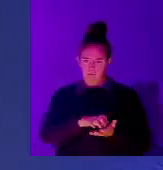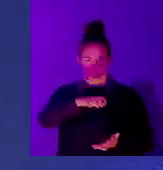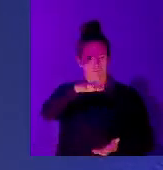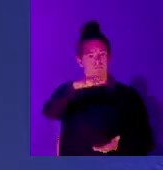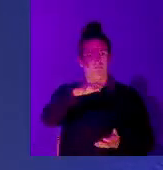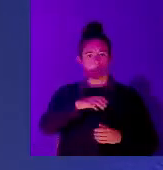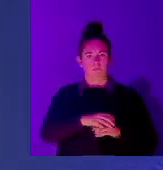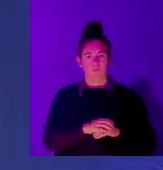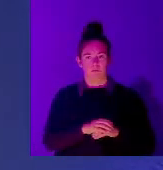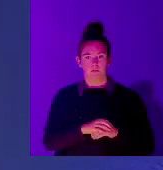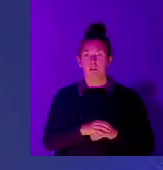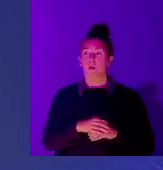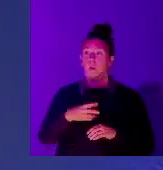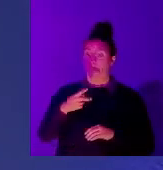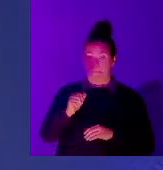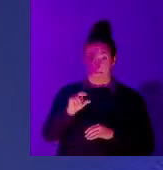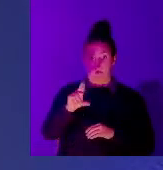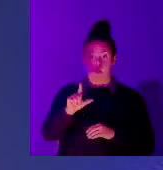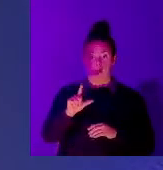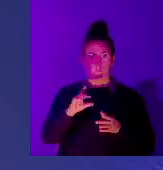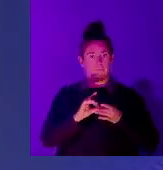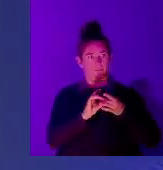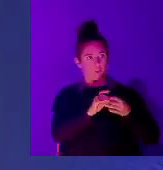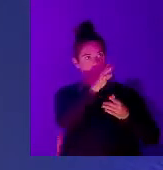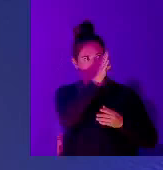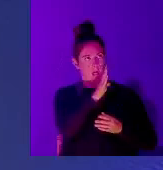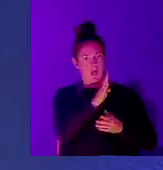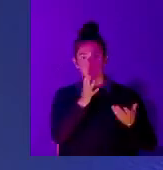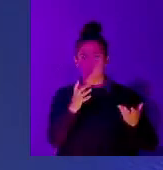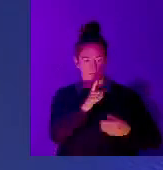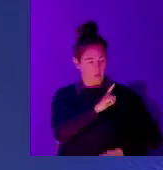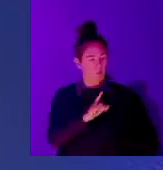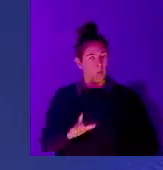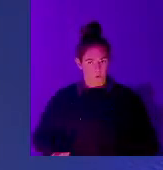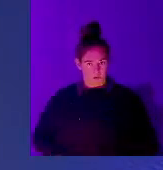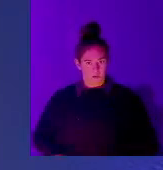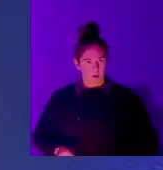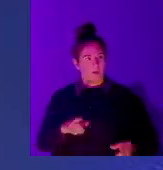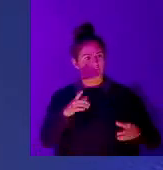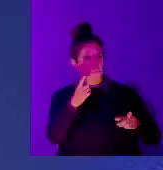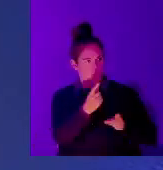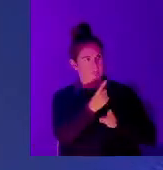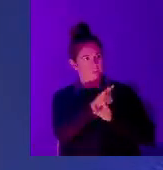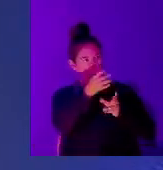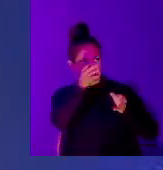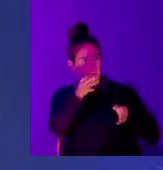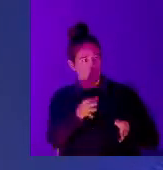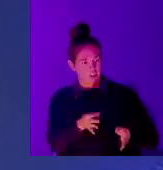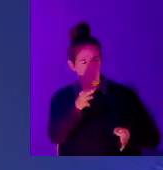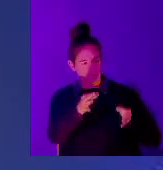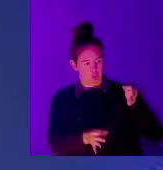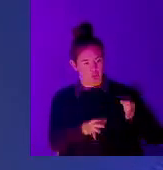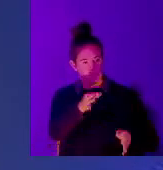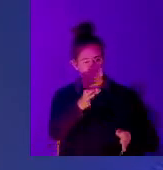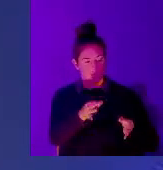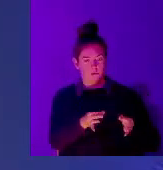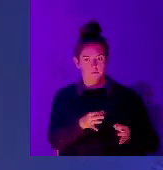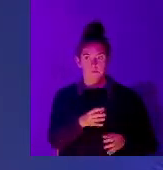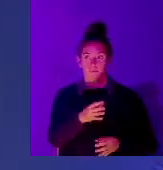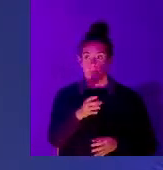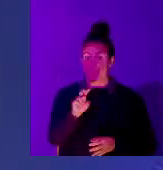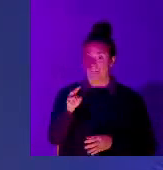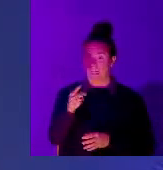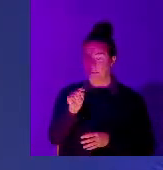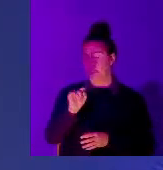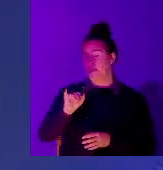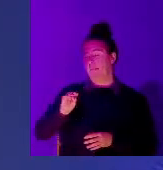to God as the Lord, the righteous judge, in 2 Timothy 4:8.